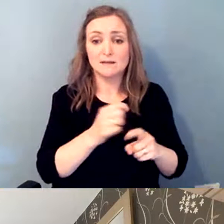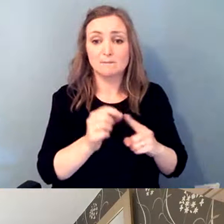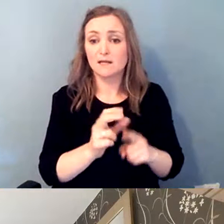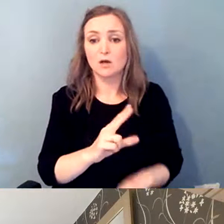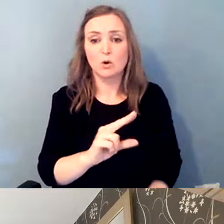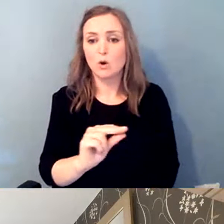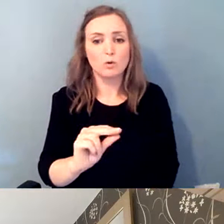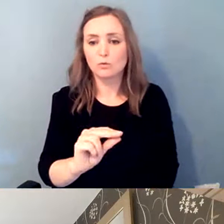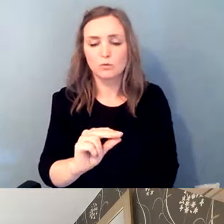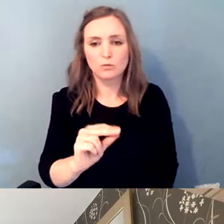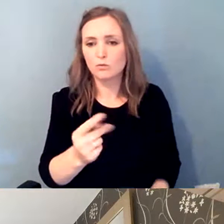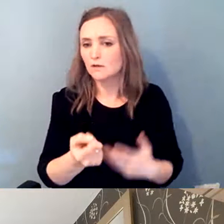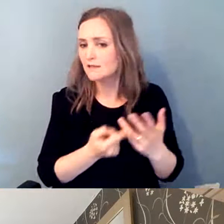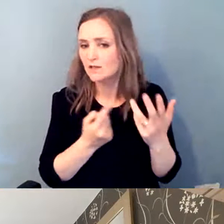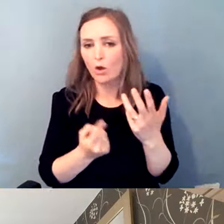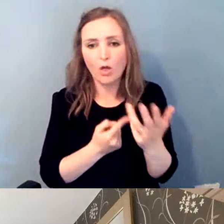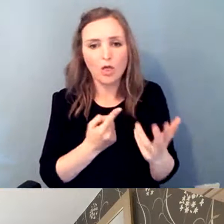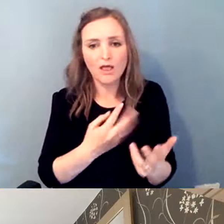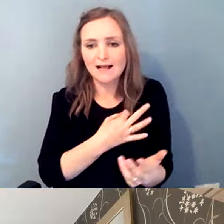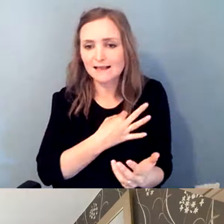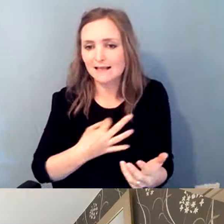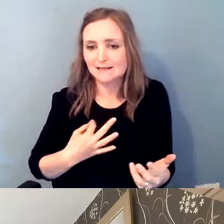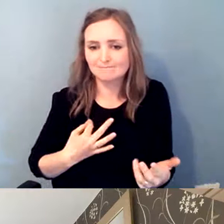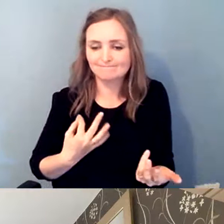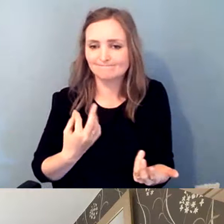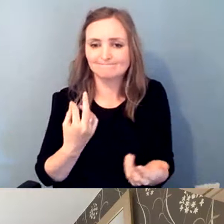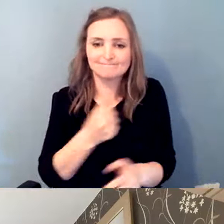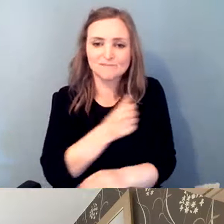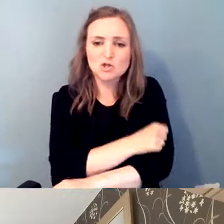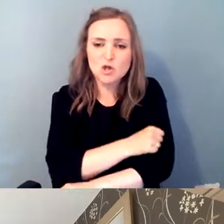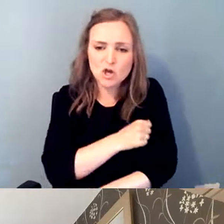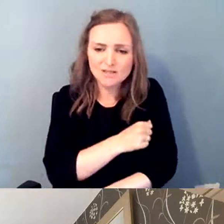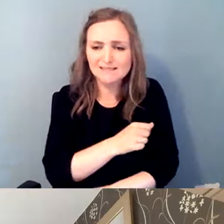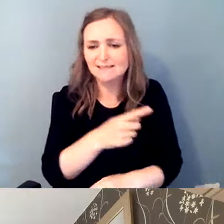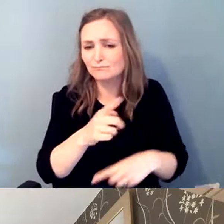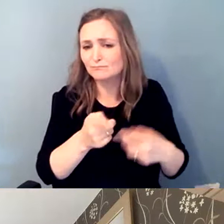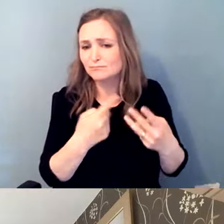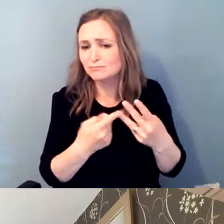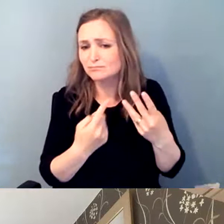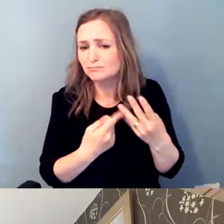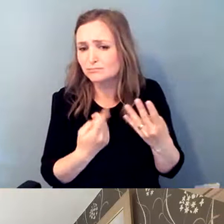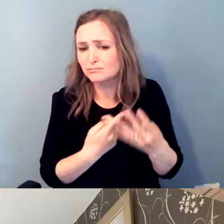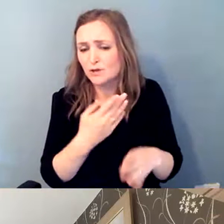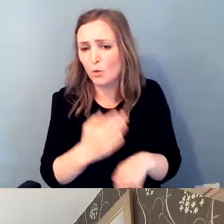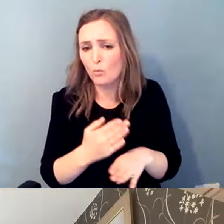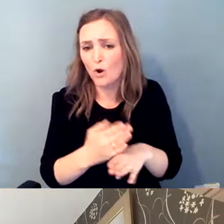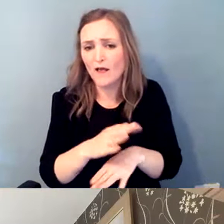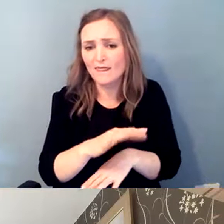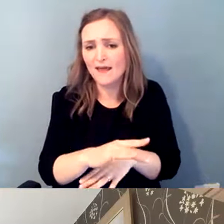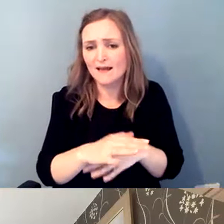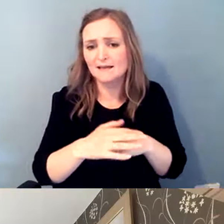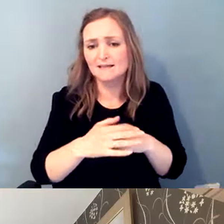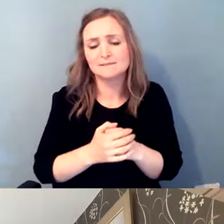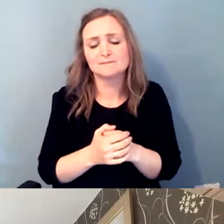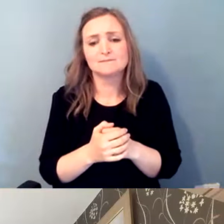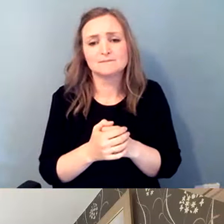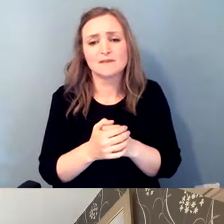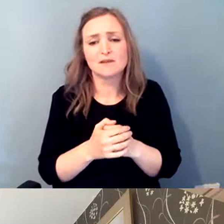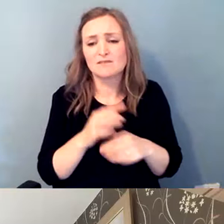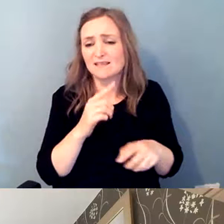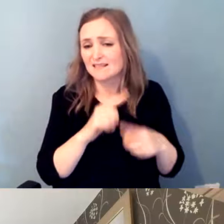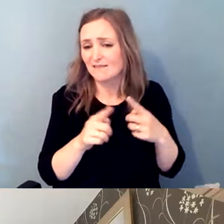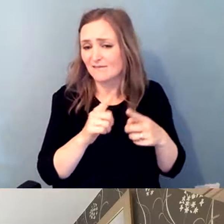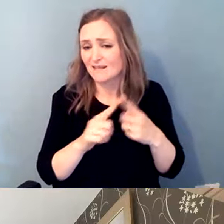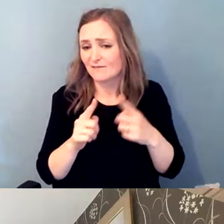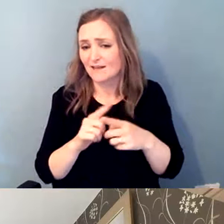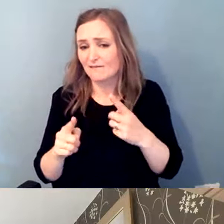try and refer the person to the most appropriate clinician. So they are clinicians, they may not